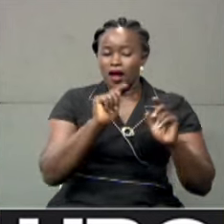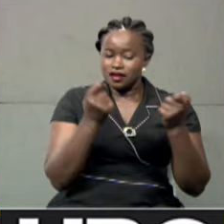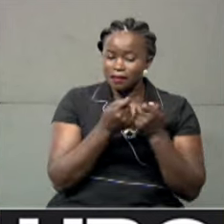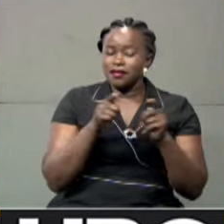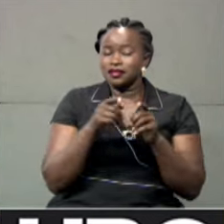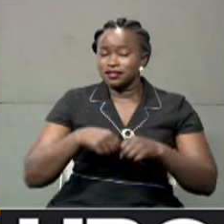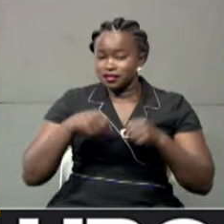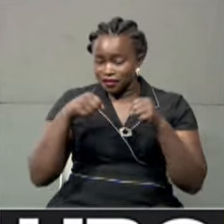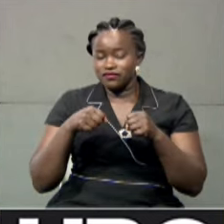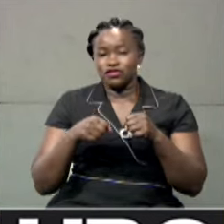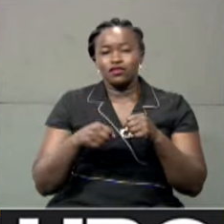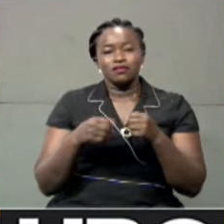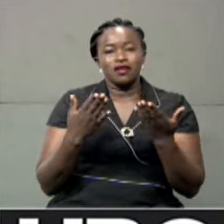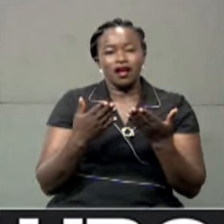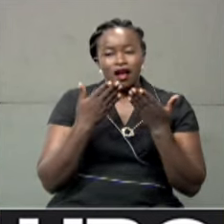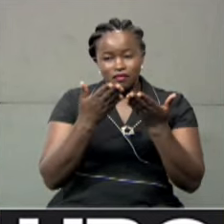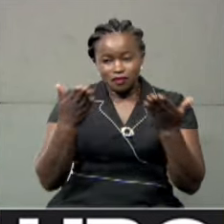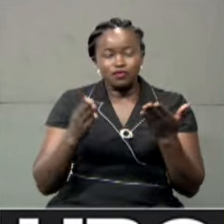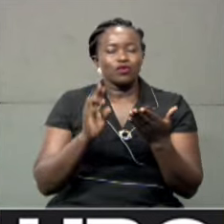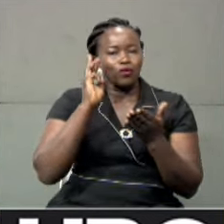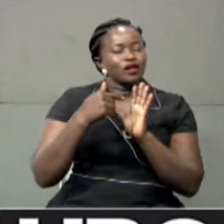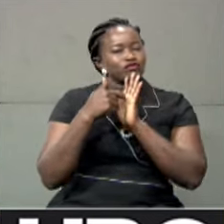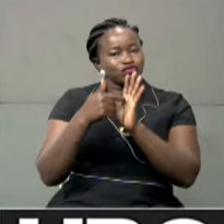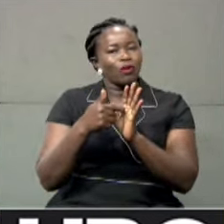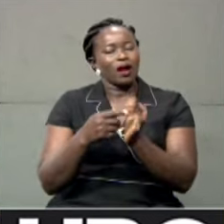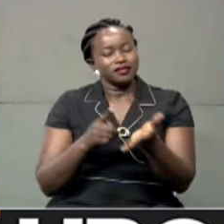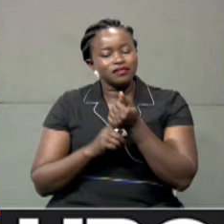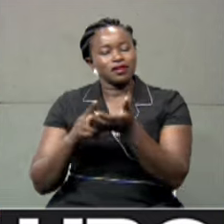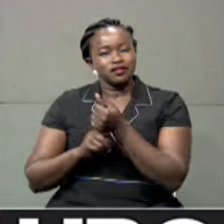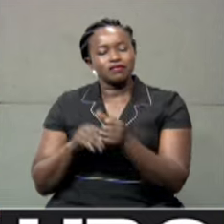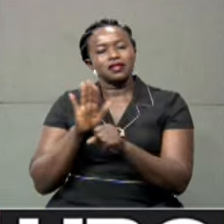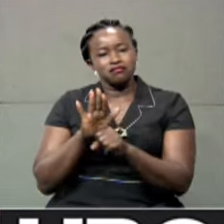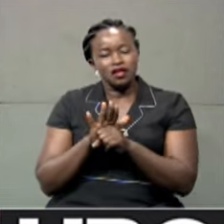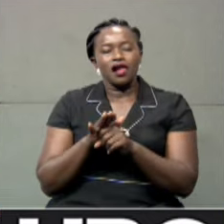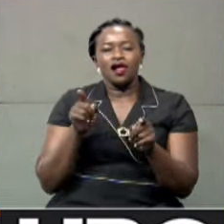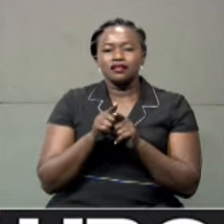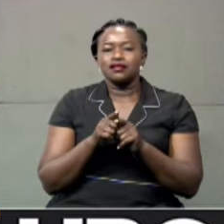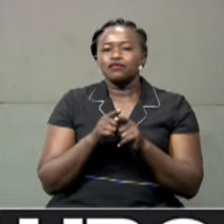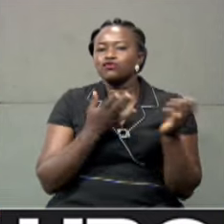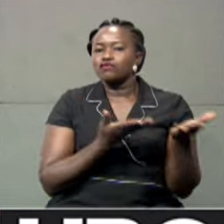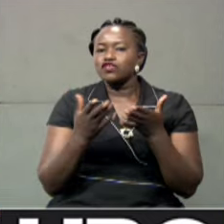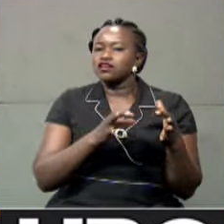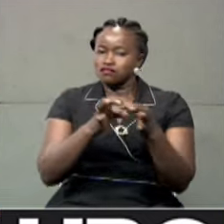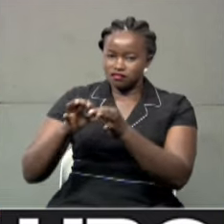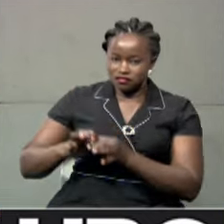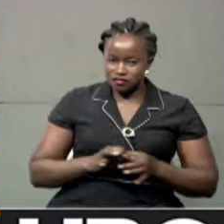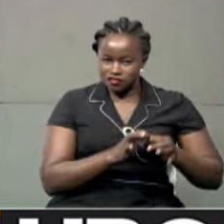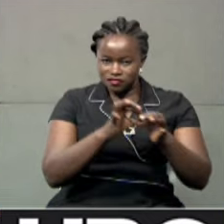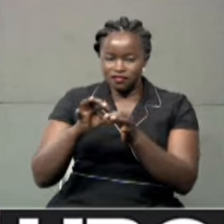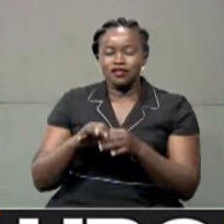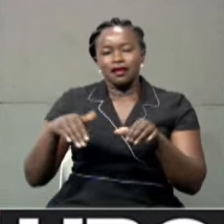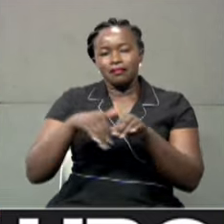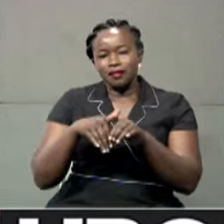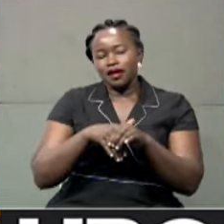chair will witness as the remarkable strikes in cementing the cooperation among members